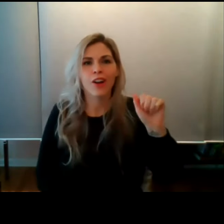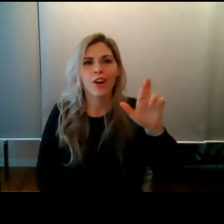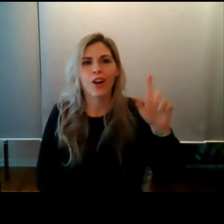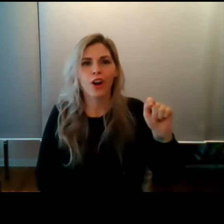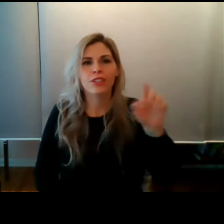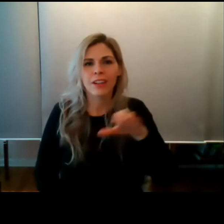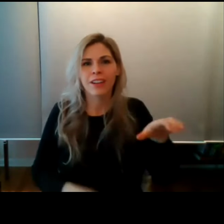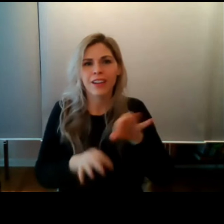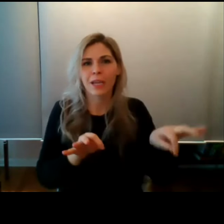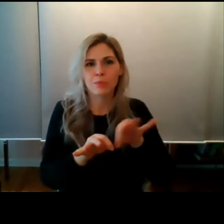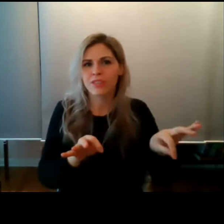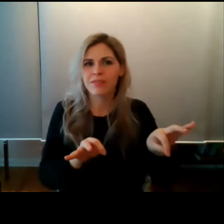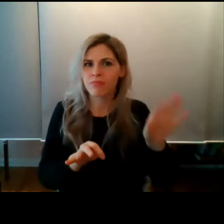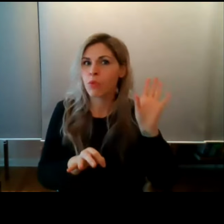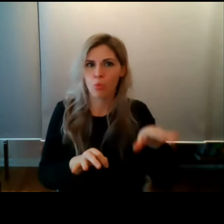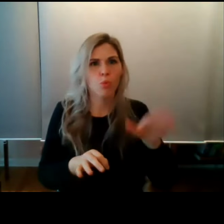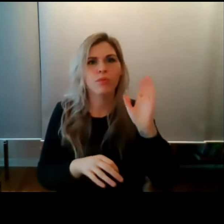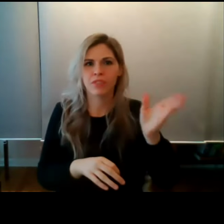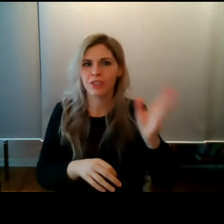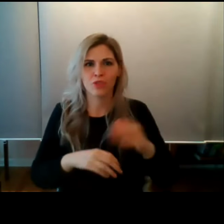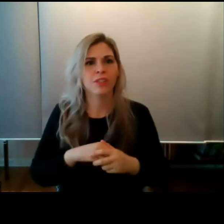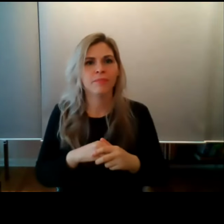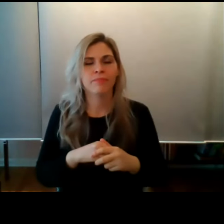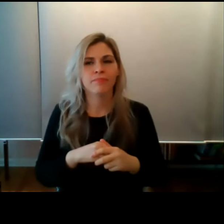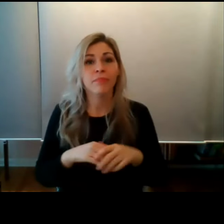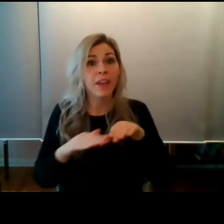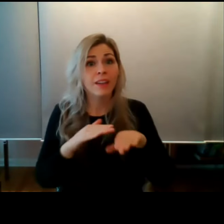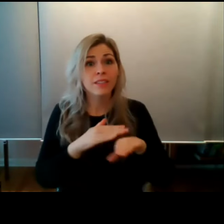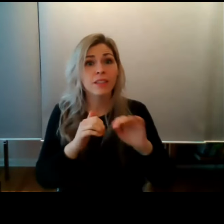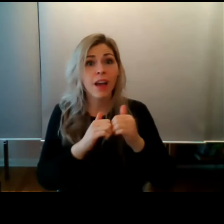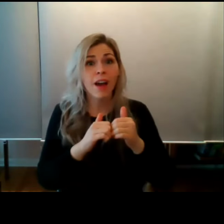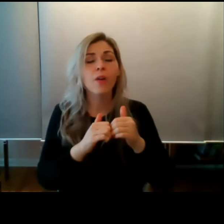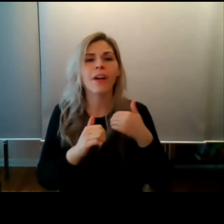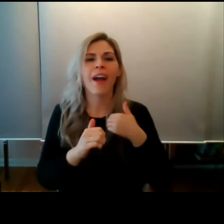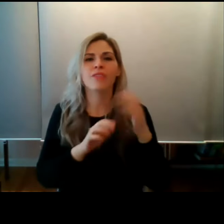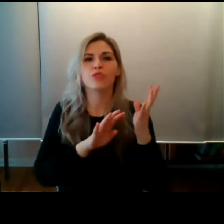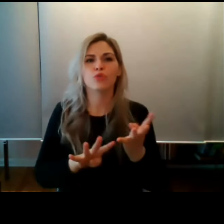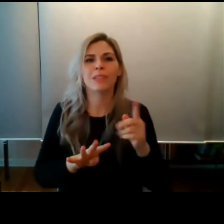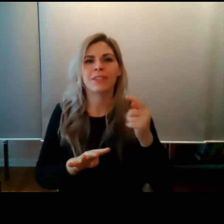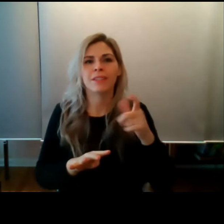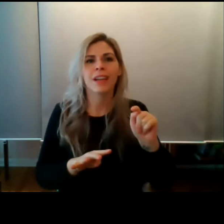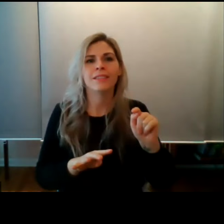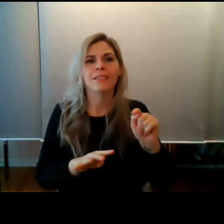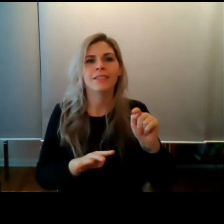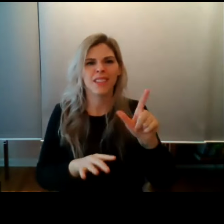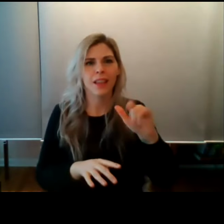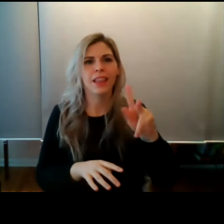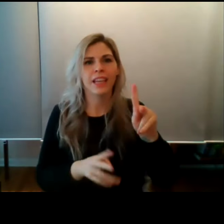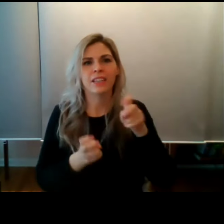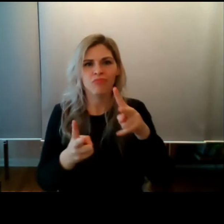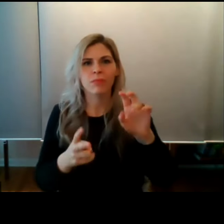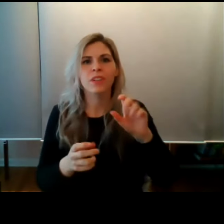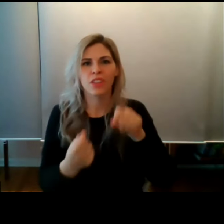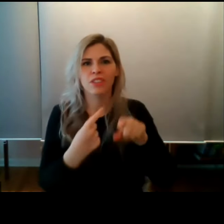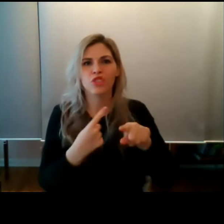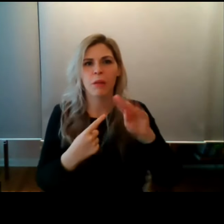captioning throughout today's seminar. You can access the captioning through a stream text link that we are putting into the chat